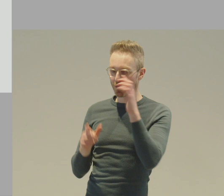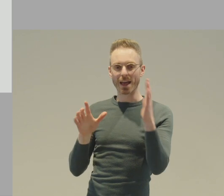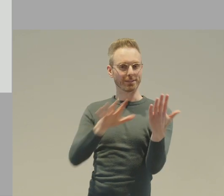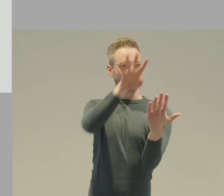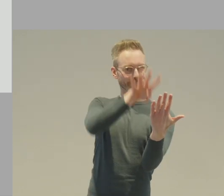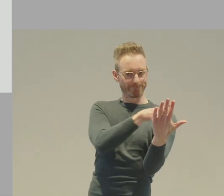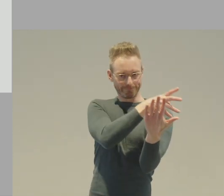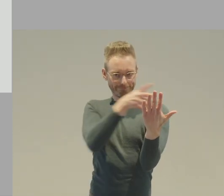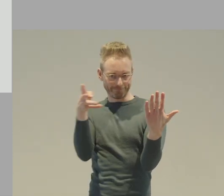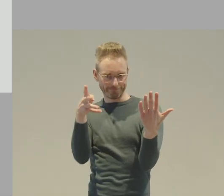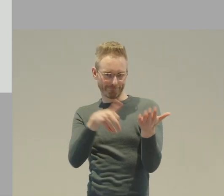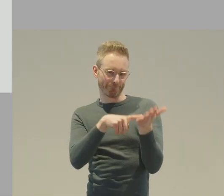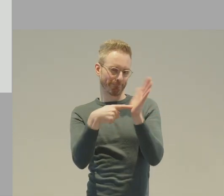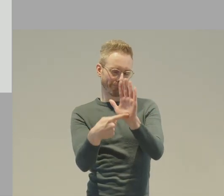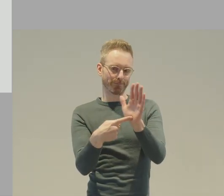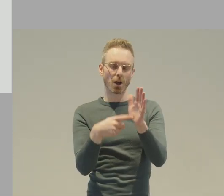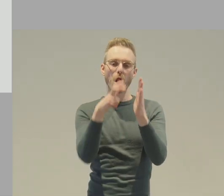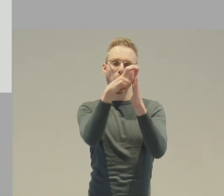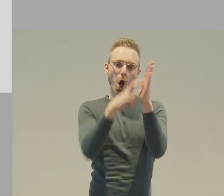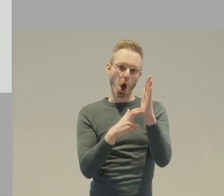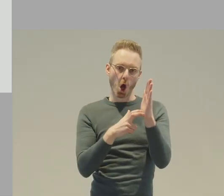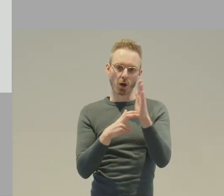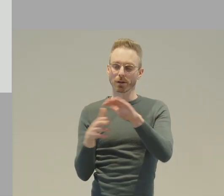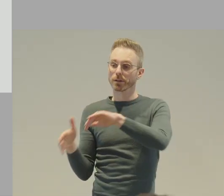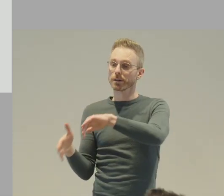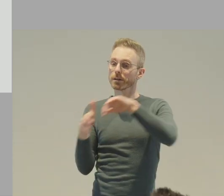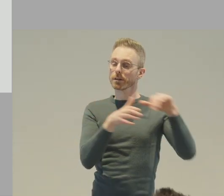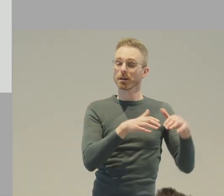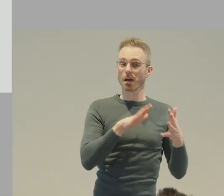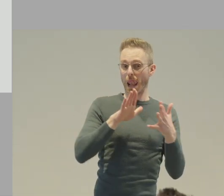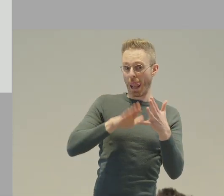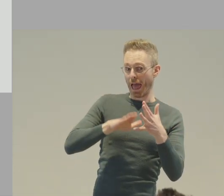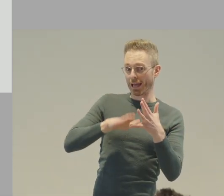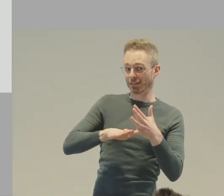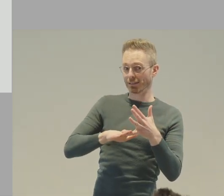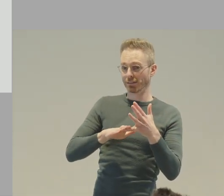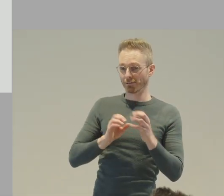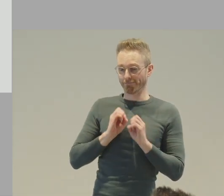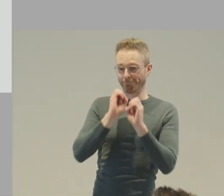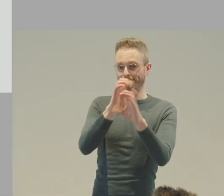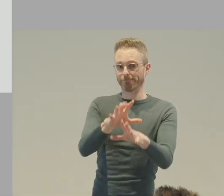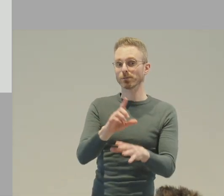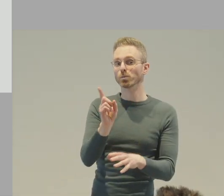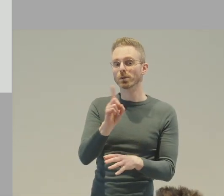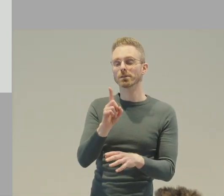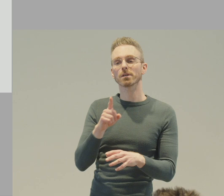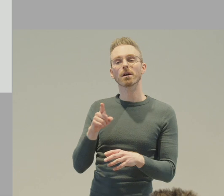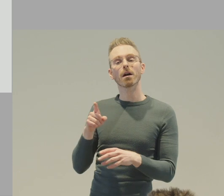Last thing. I'm a minute over. Okay.